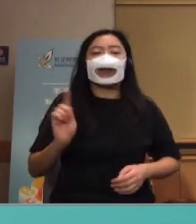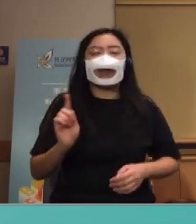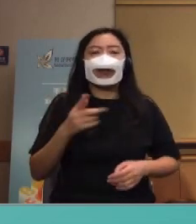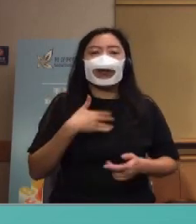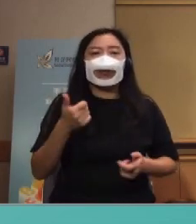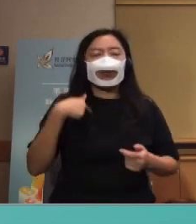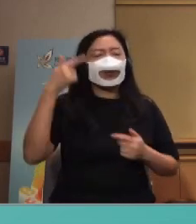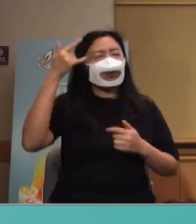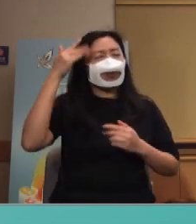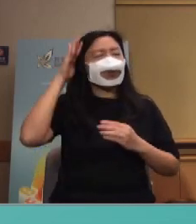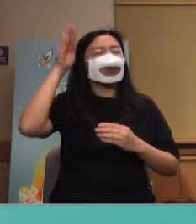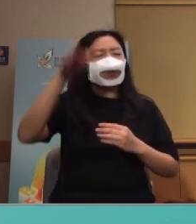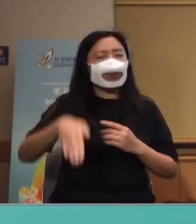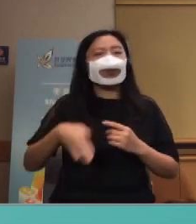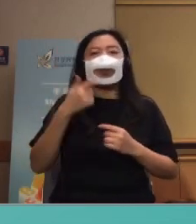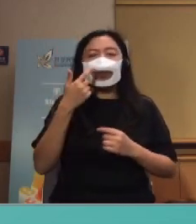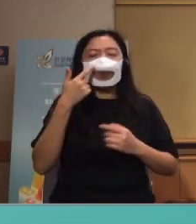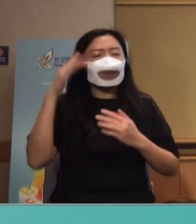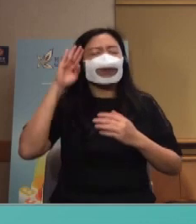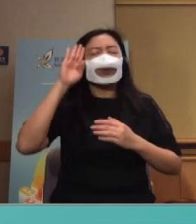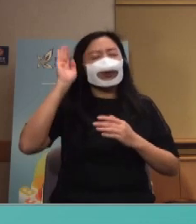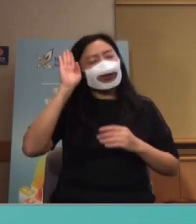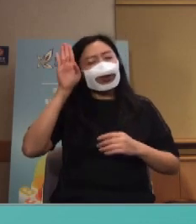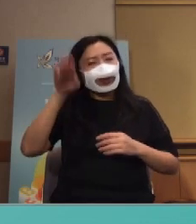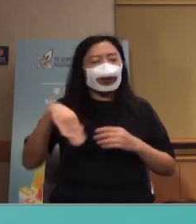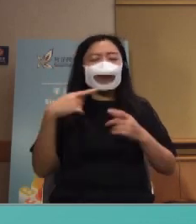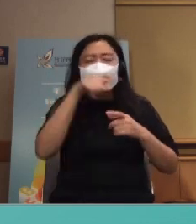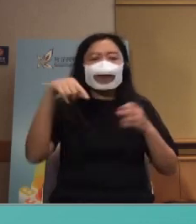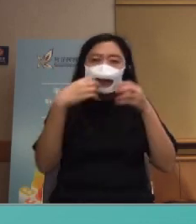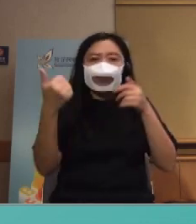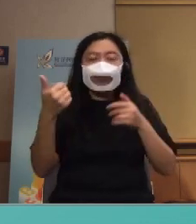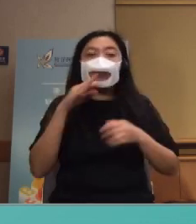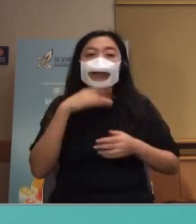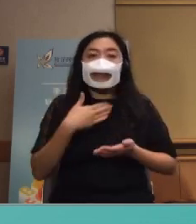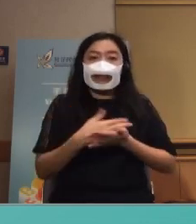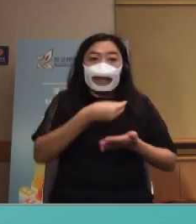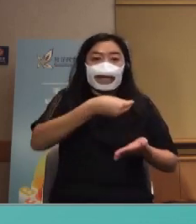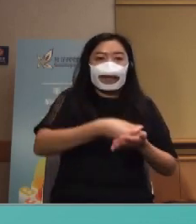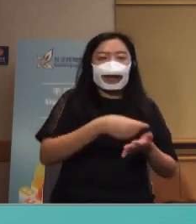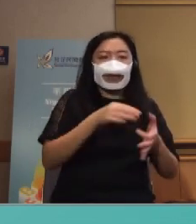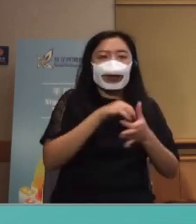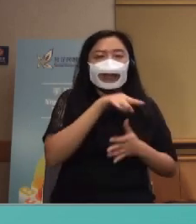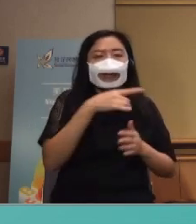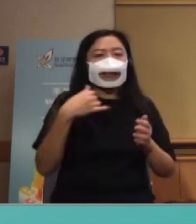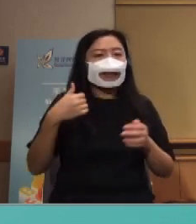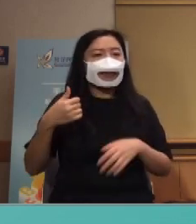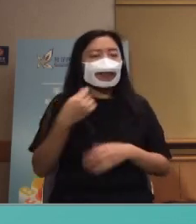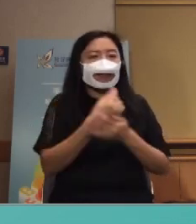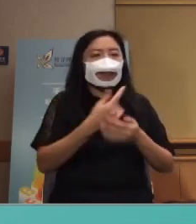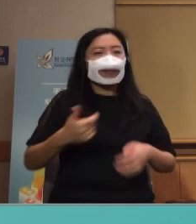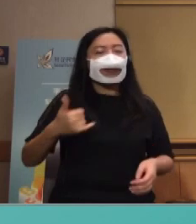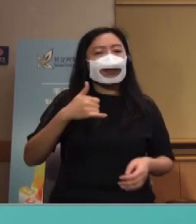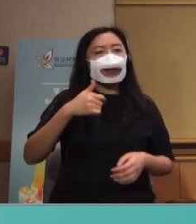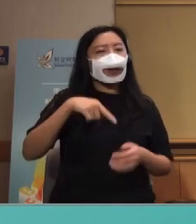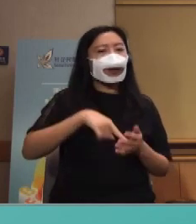the difficulty to even sign up, buy a wallet, right? I bought my wallet. Now, okay, how do I buy cryptocurrency? I have no idea, right? How do I